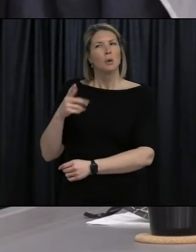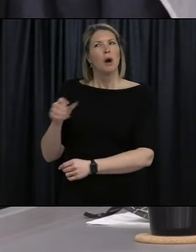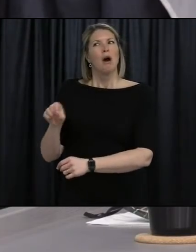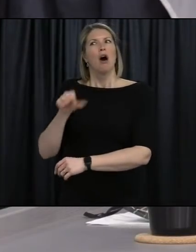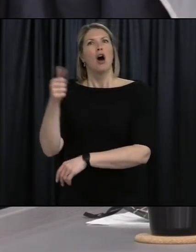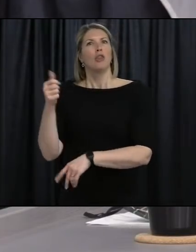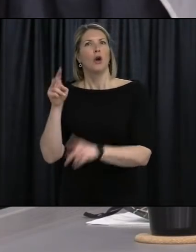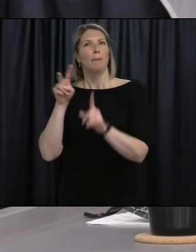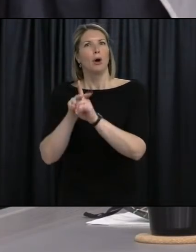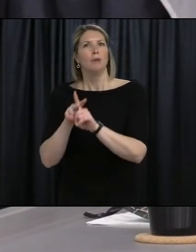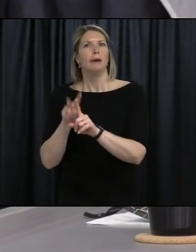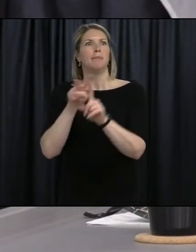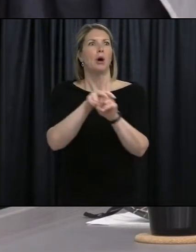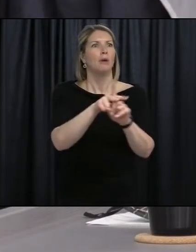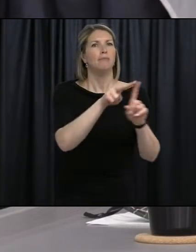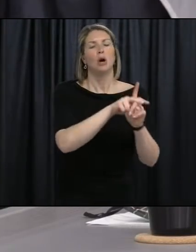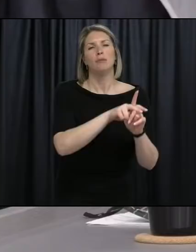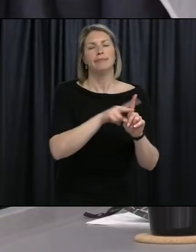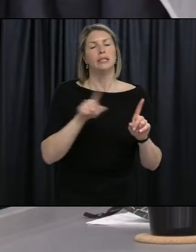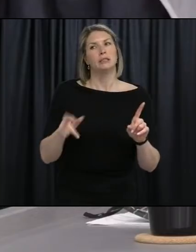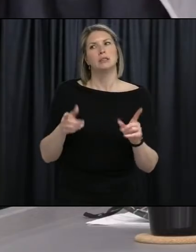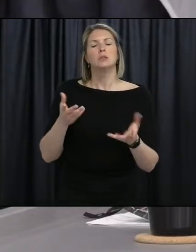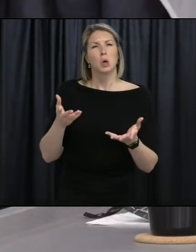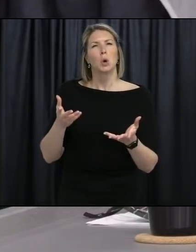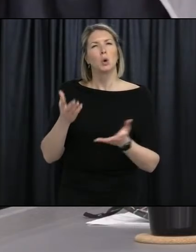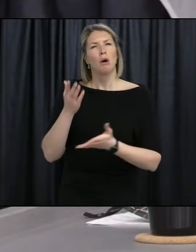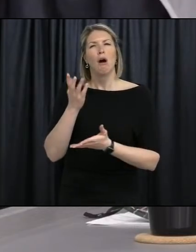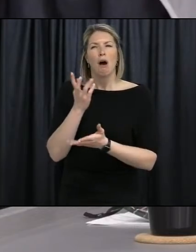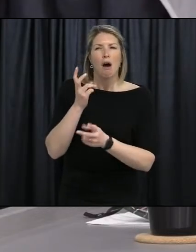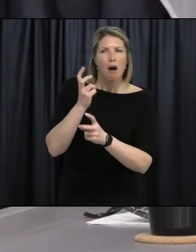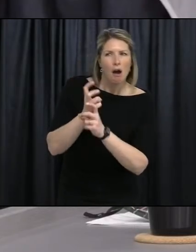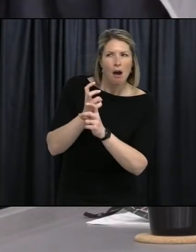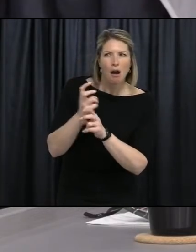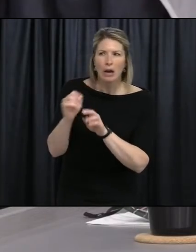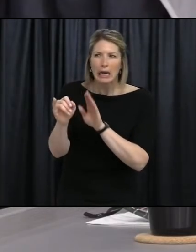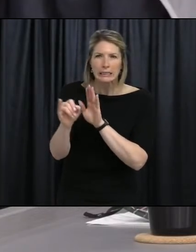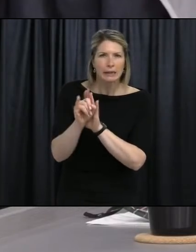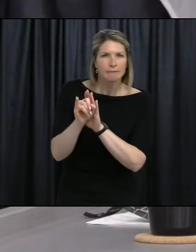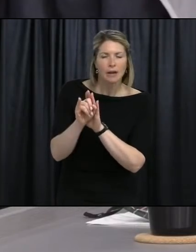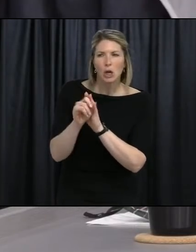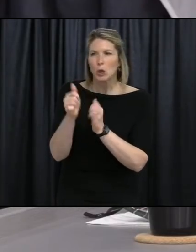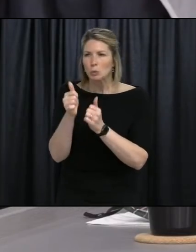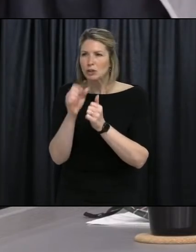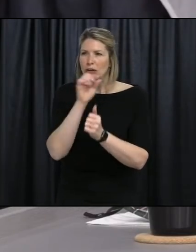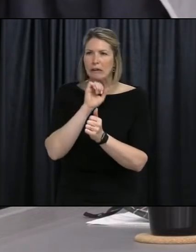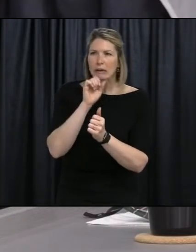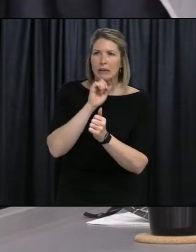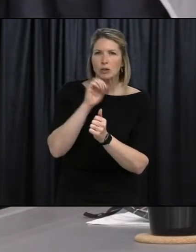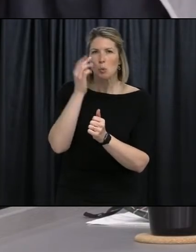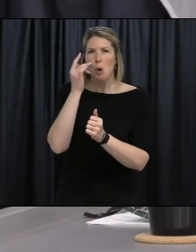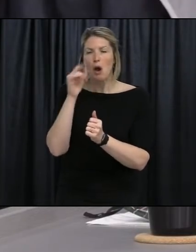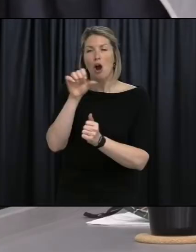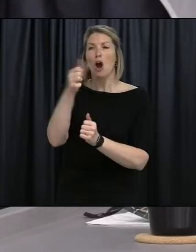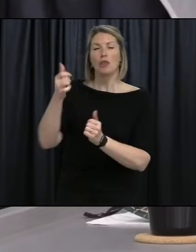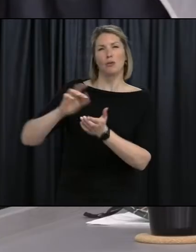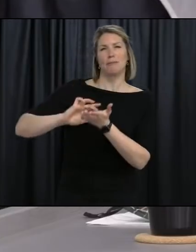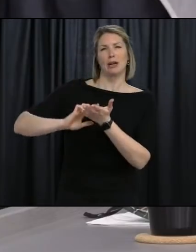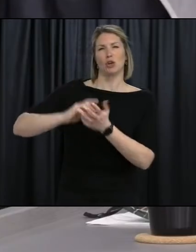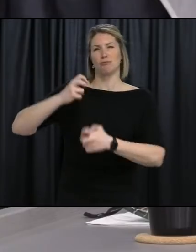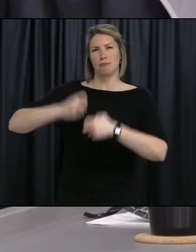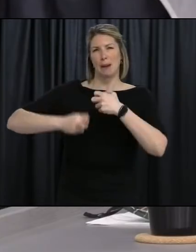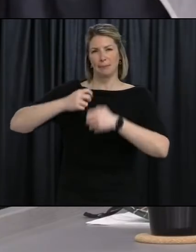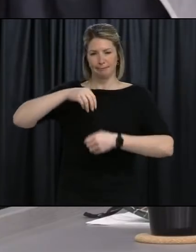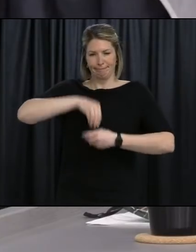somewhere else. So in terms of identifying specific groups, when you have an open